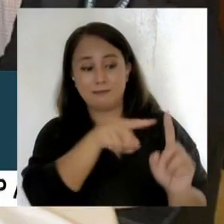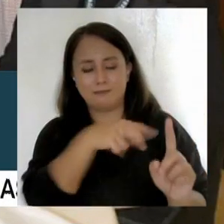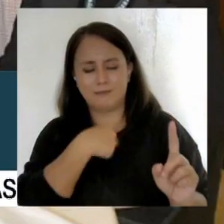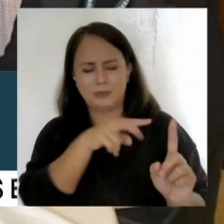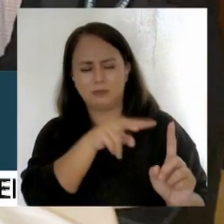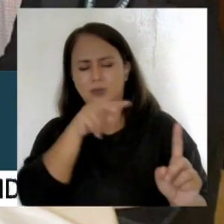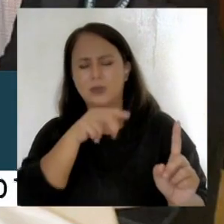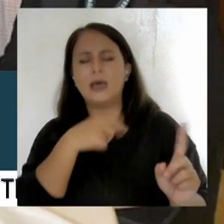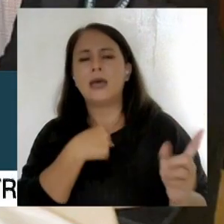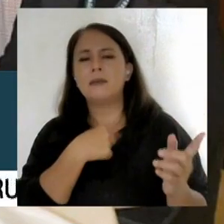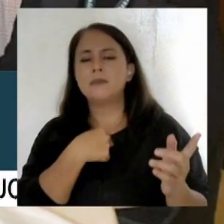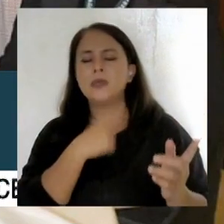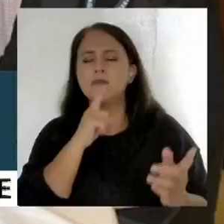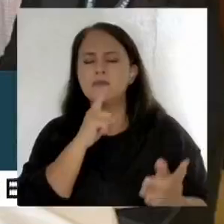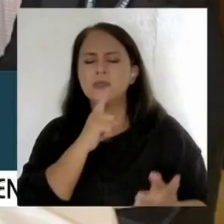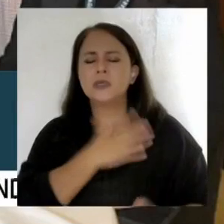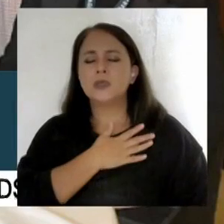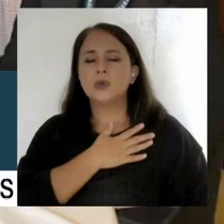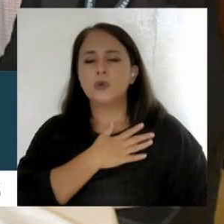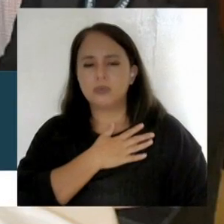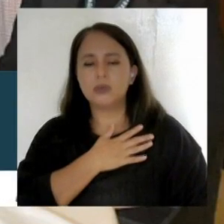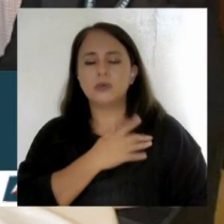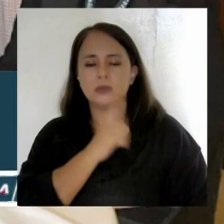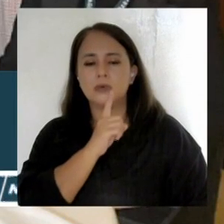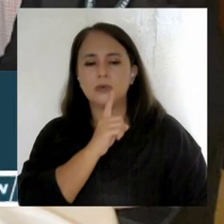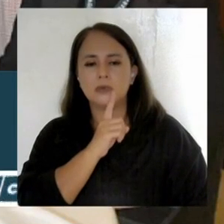I am assured na talagang